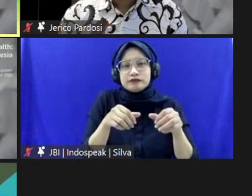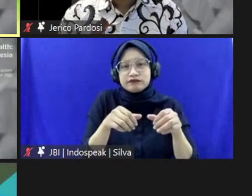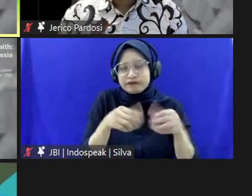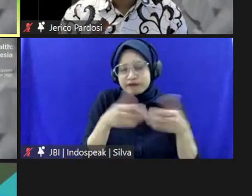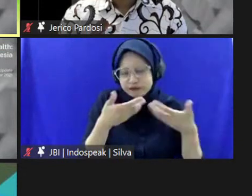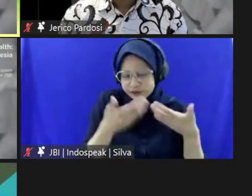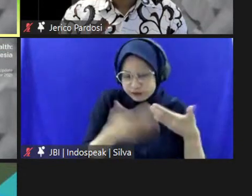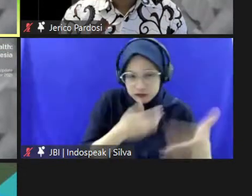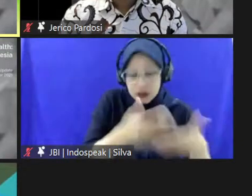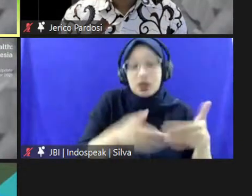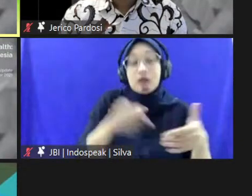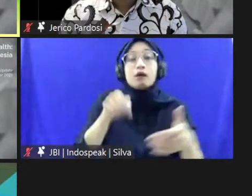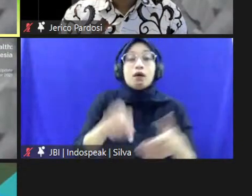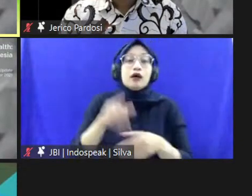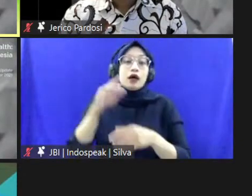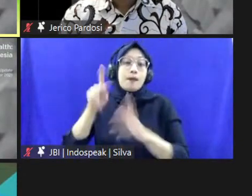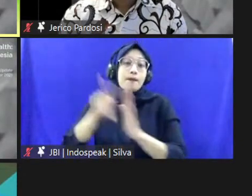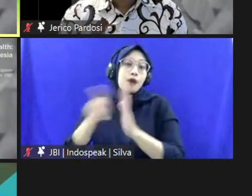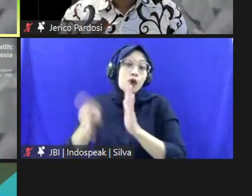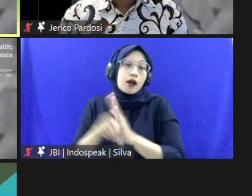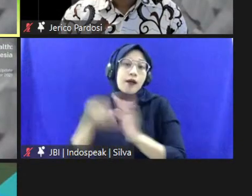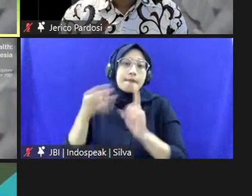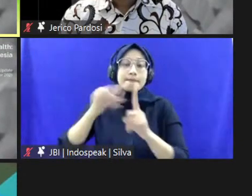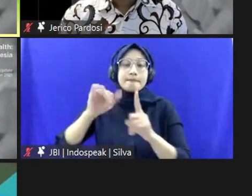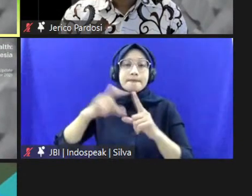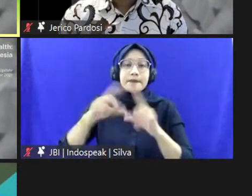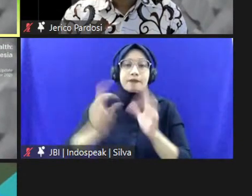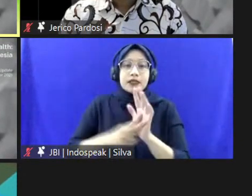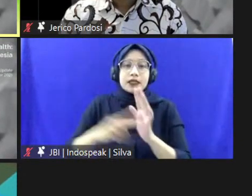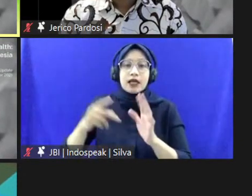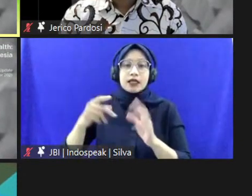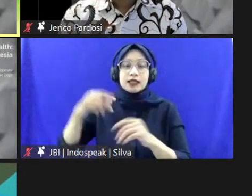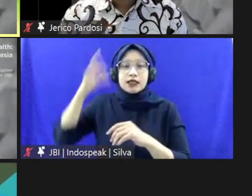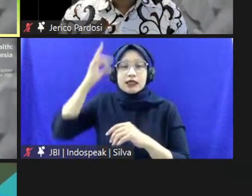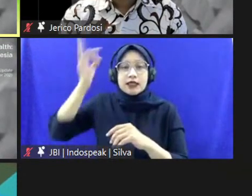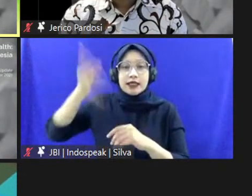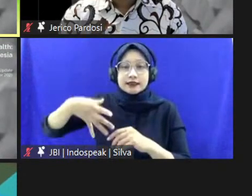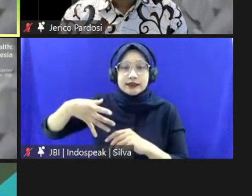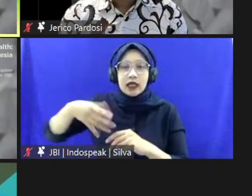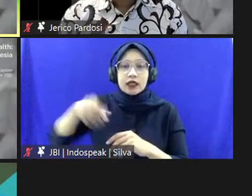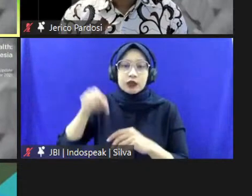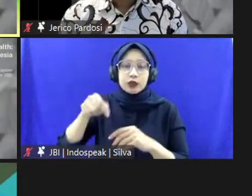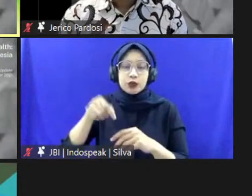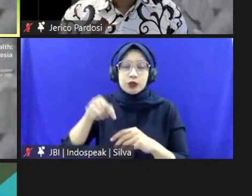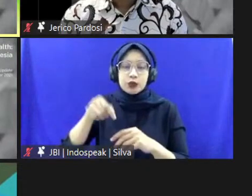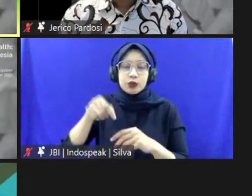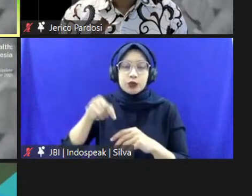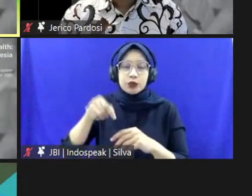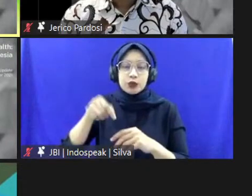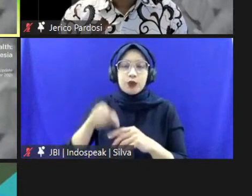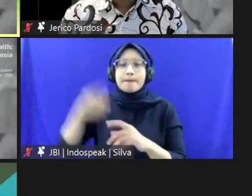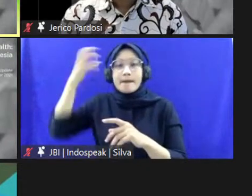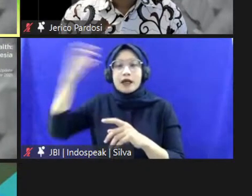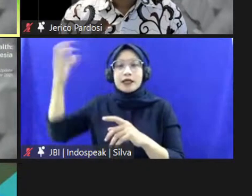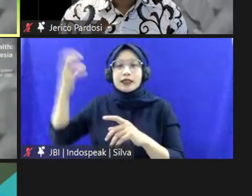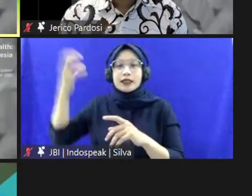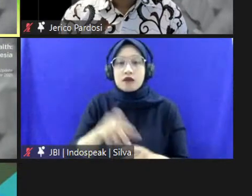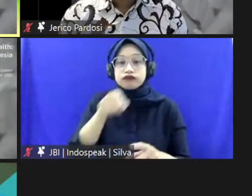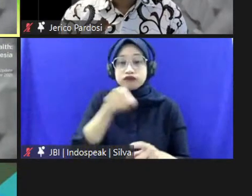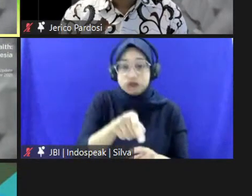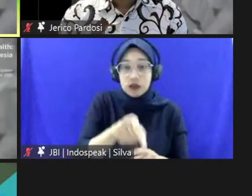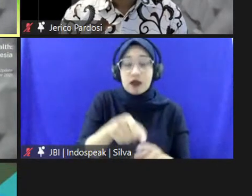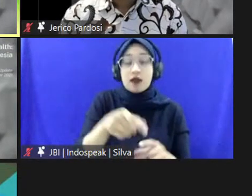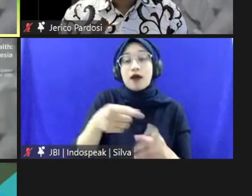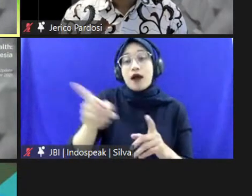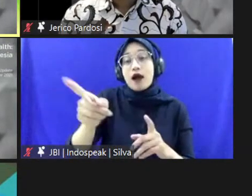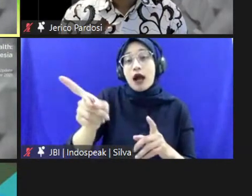started, so that's kind of like the starting, the government say like, oh, you have to go to Bidan Desa. And then Dukun Bayi role has been less